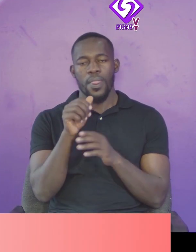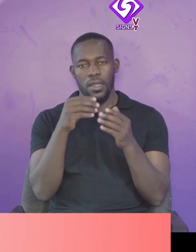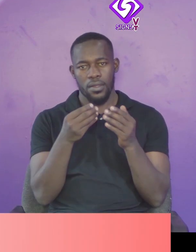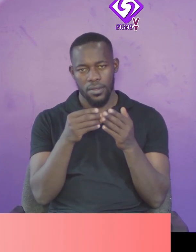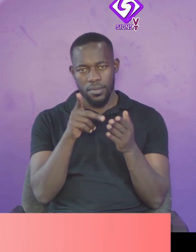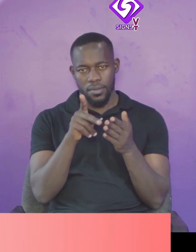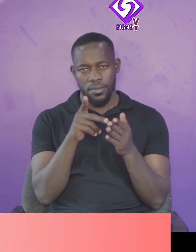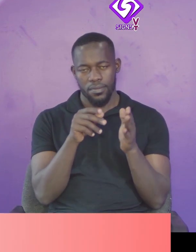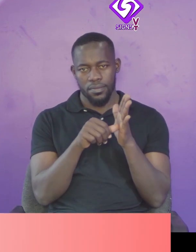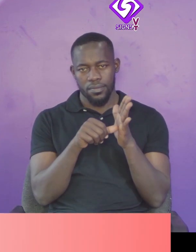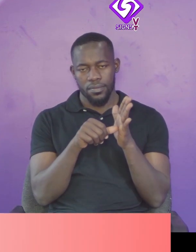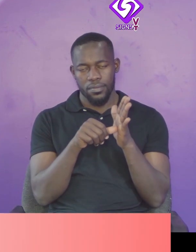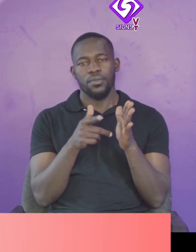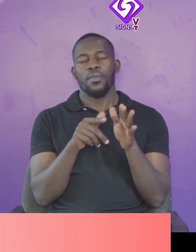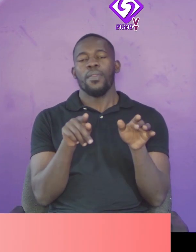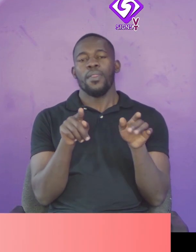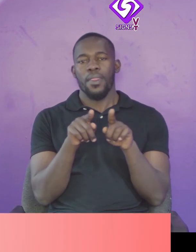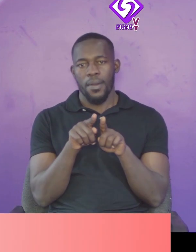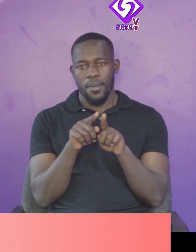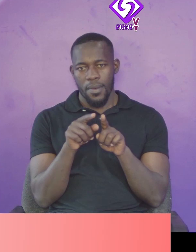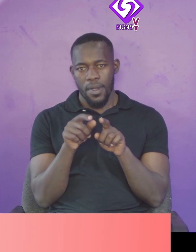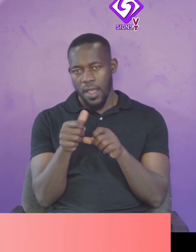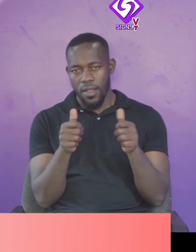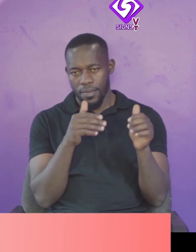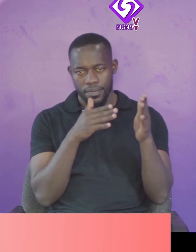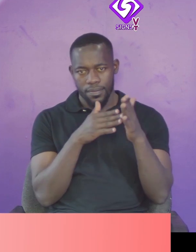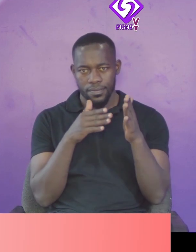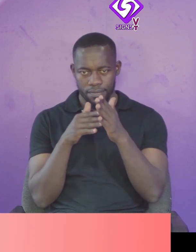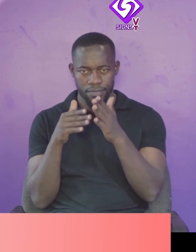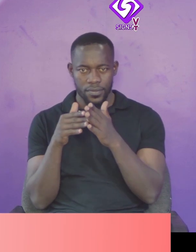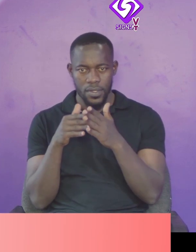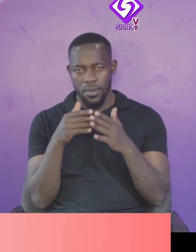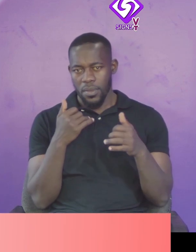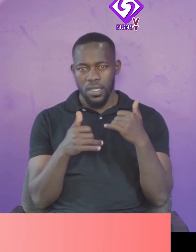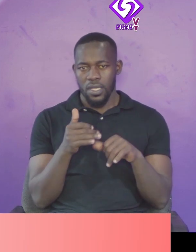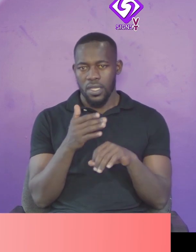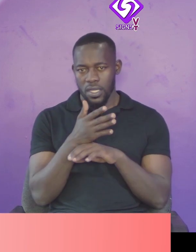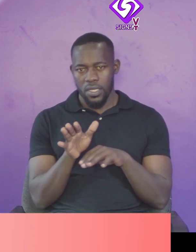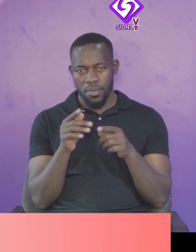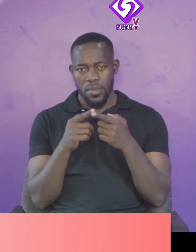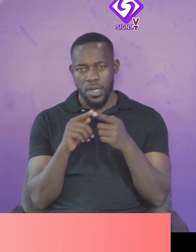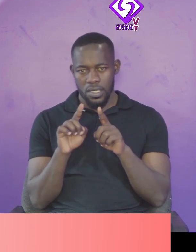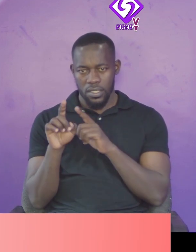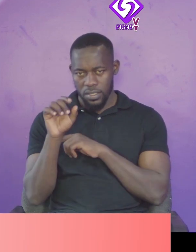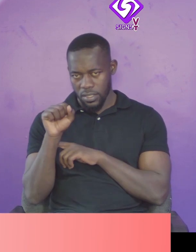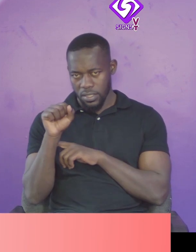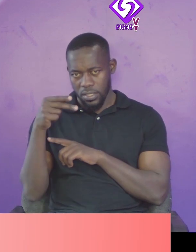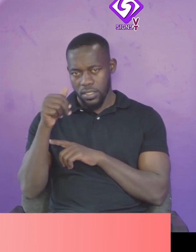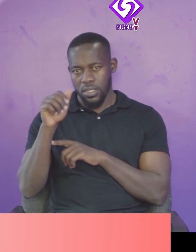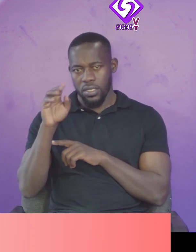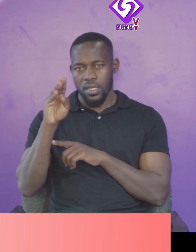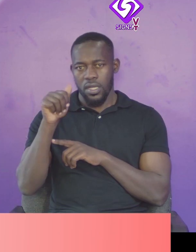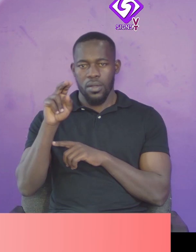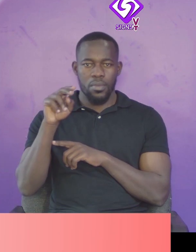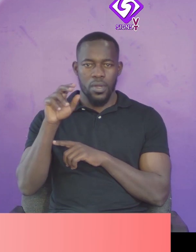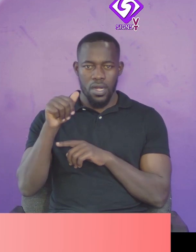purchase. And there was also other obstacles that made even the game to delay. But Shabana FC won